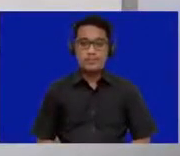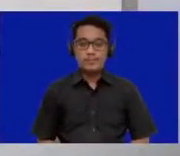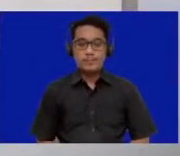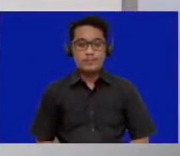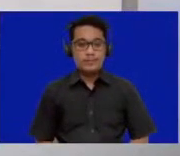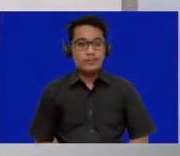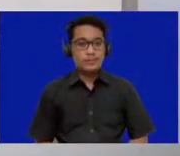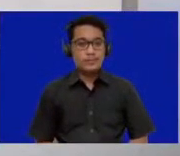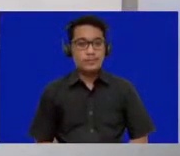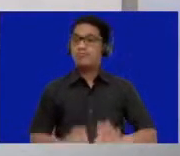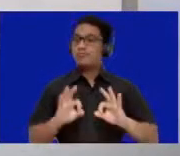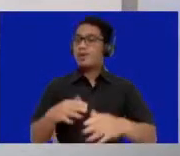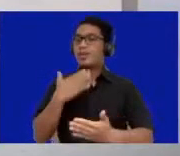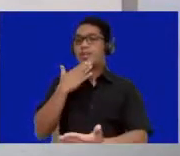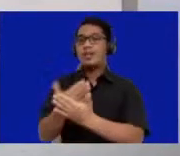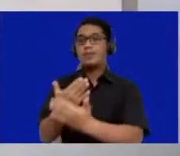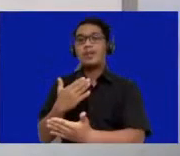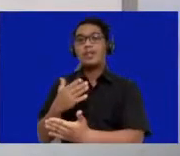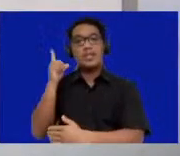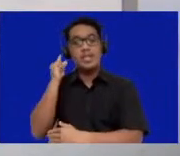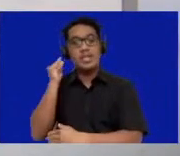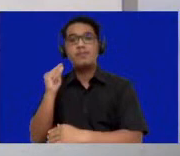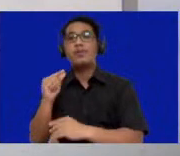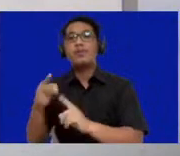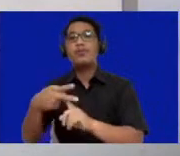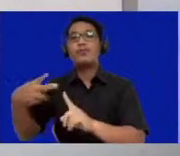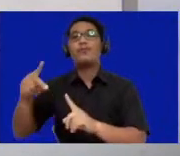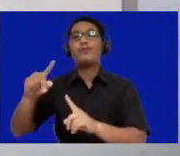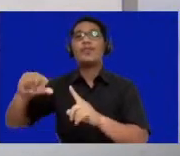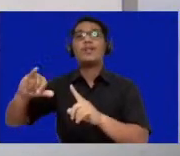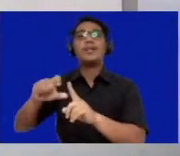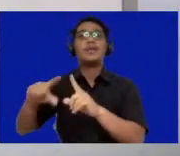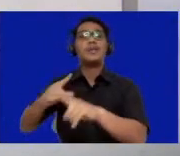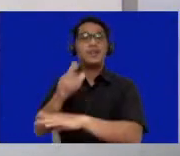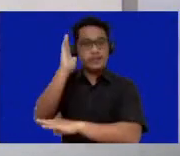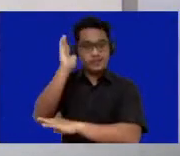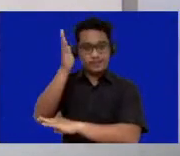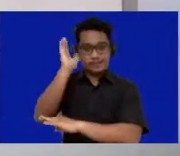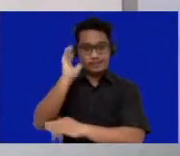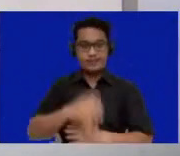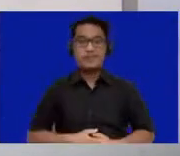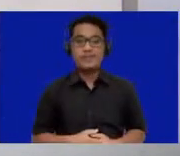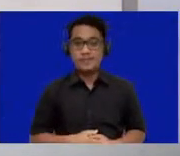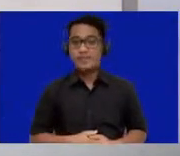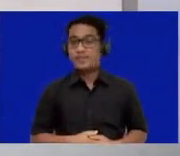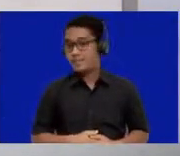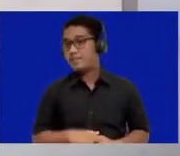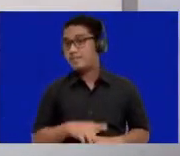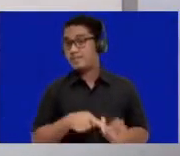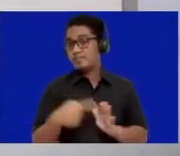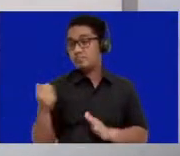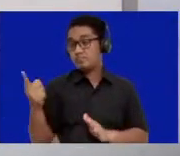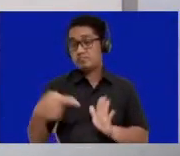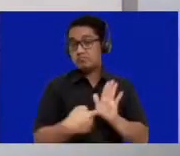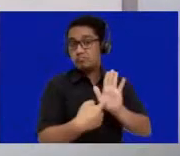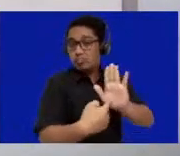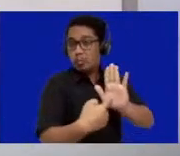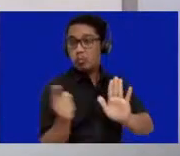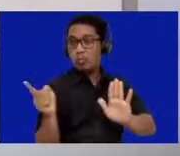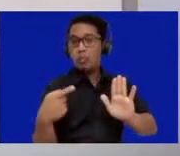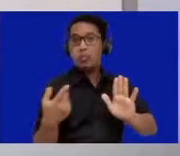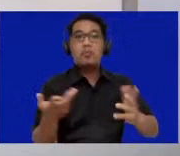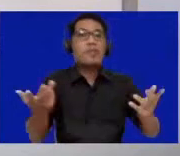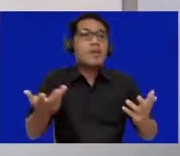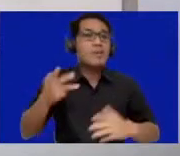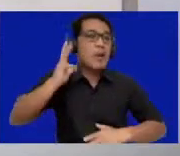Thank you, Mrs. Farida, for your presentation. It shows how women can take a significant part of this organization, Tagana. So,